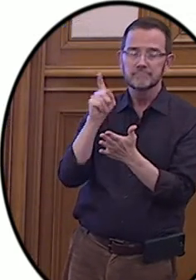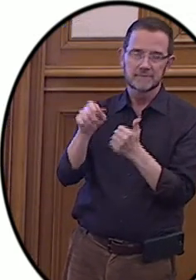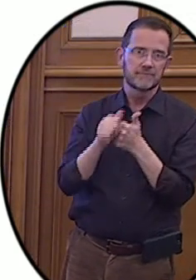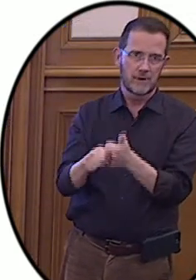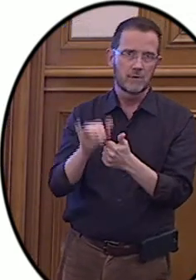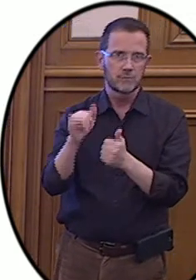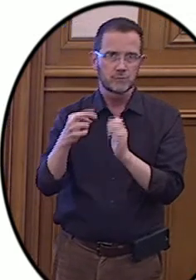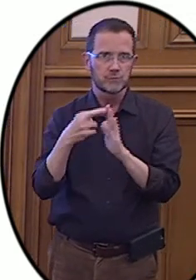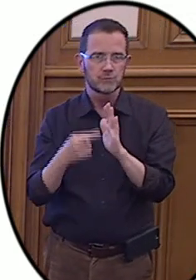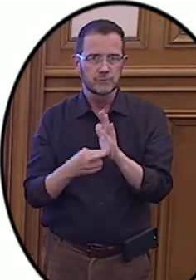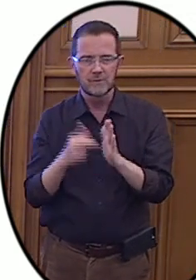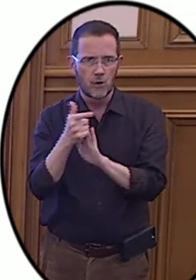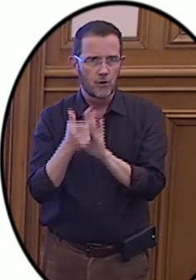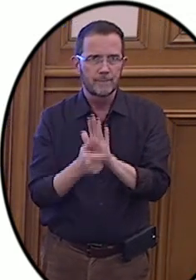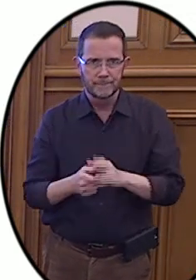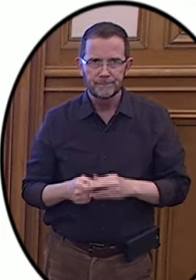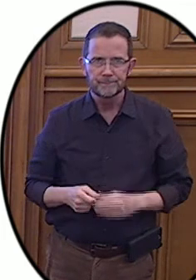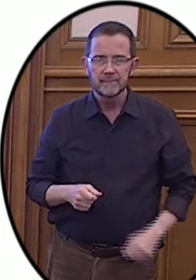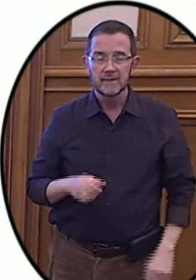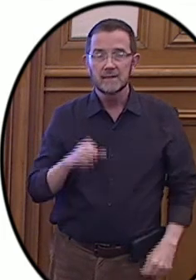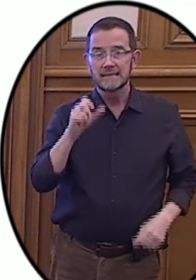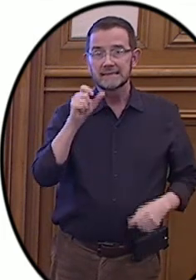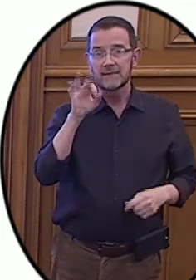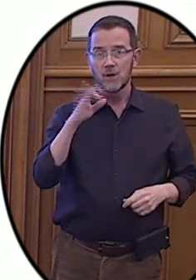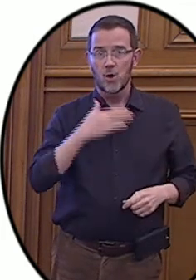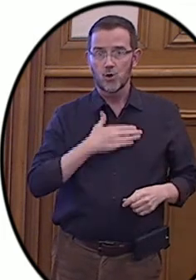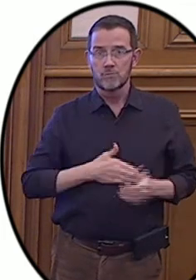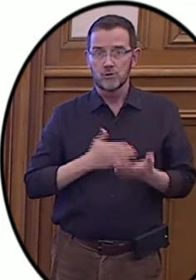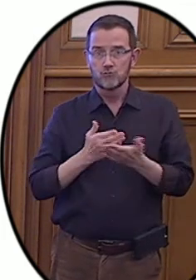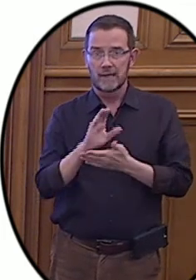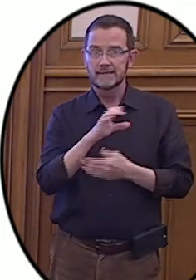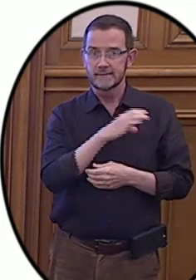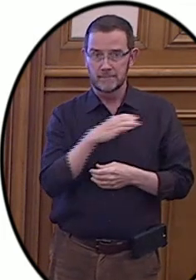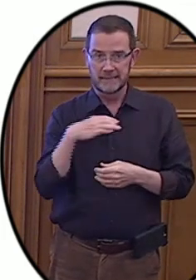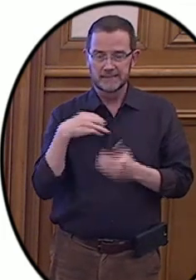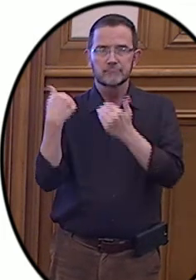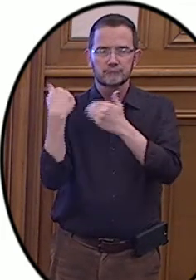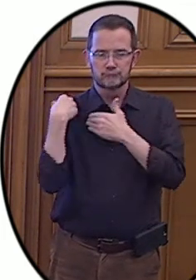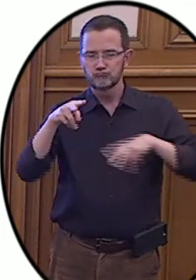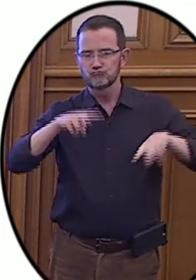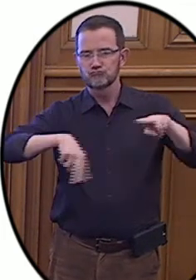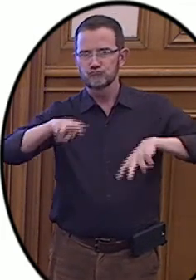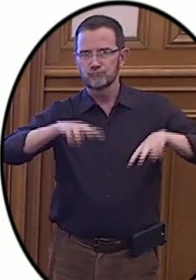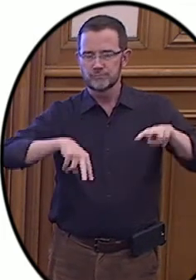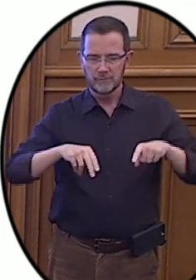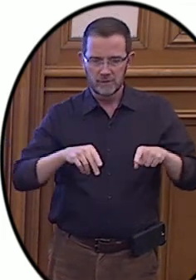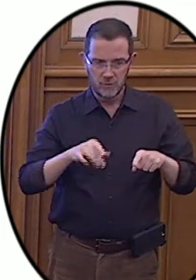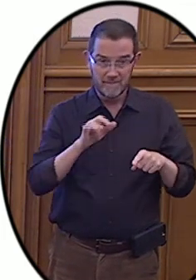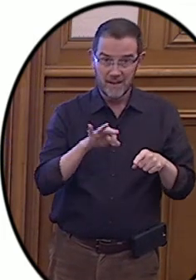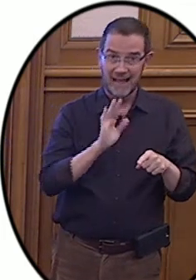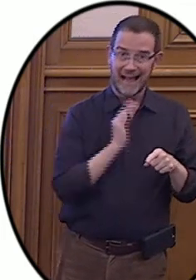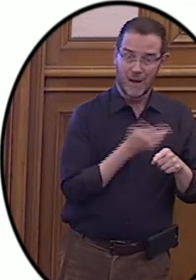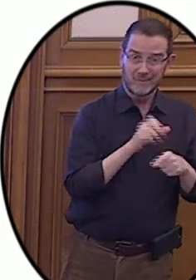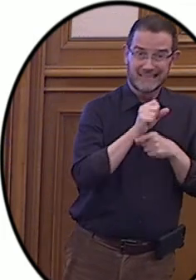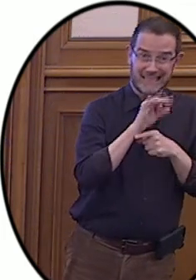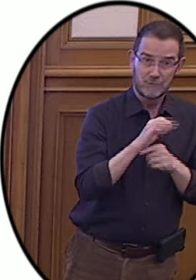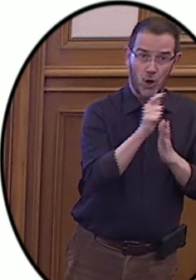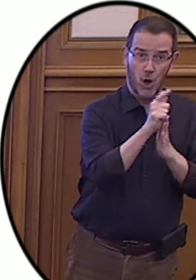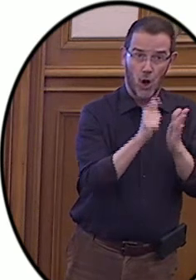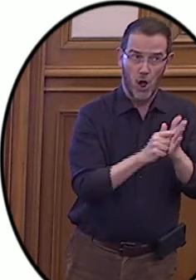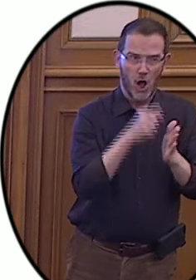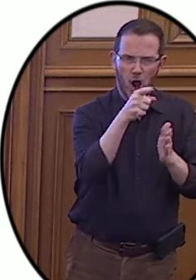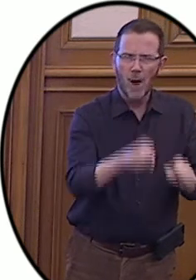And the San Francisco Human Rights Commission implements these laws so people can come to us if they have a complaint